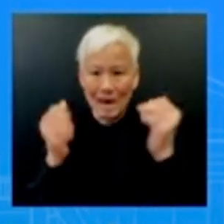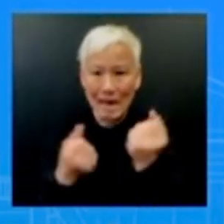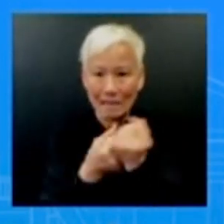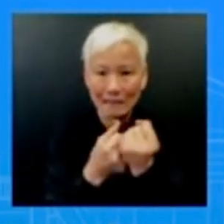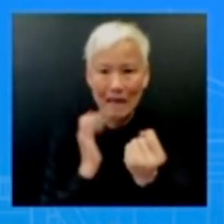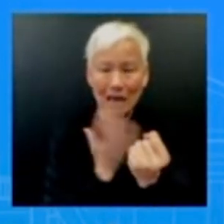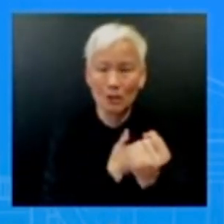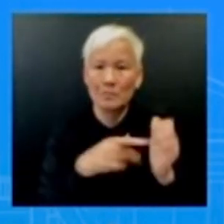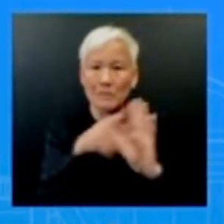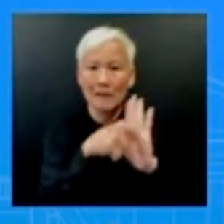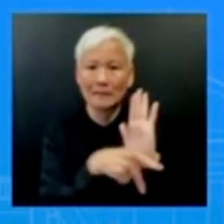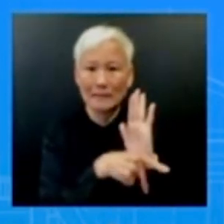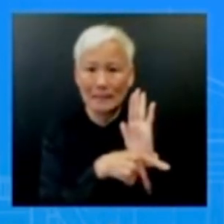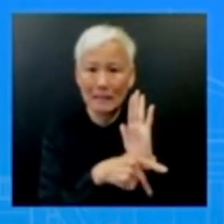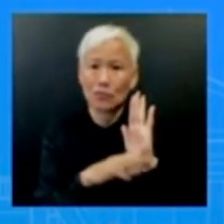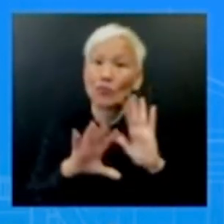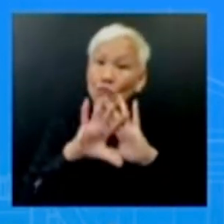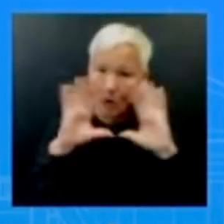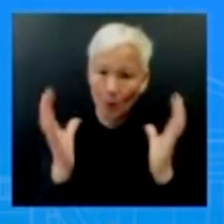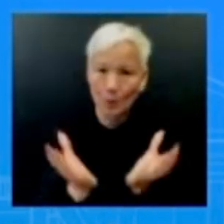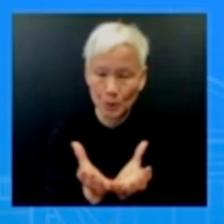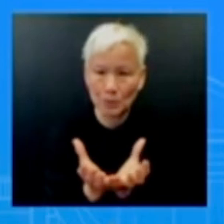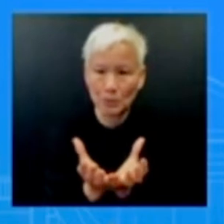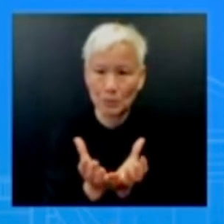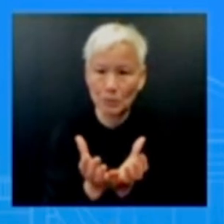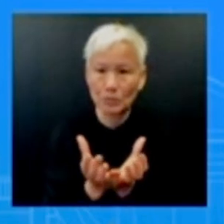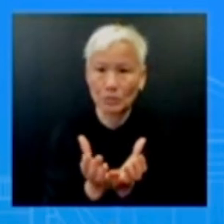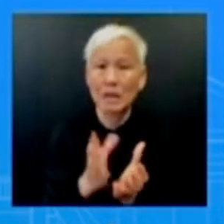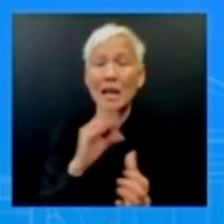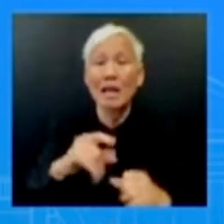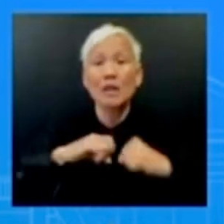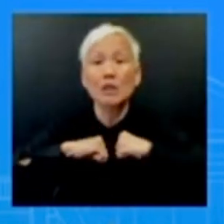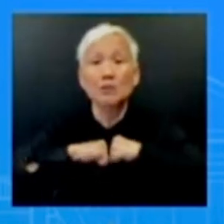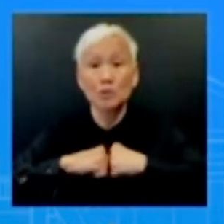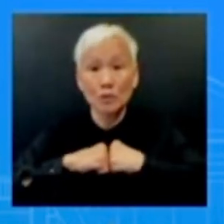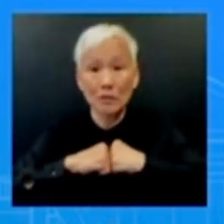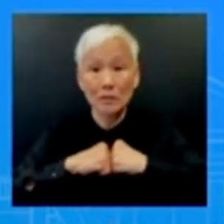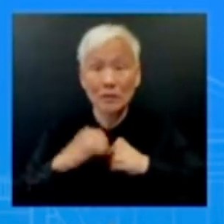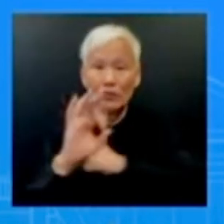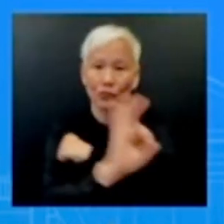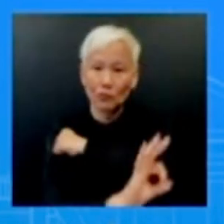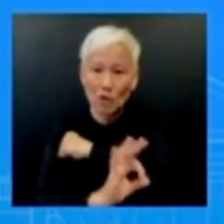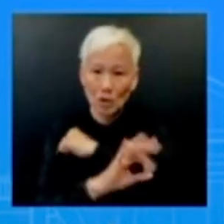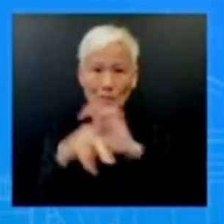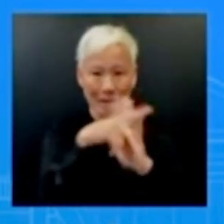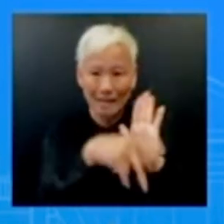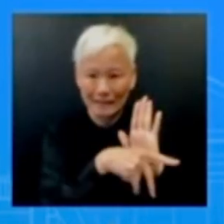to strengthen the foreign policy objectives and the